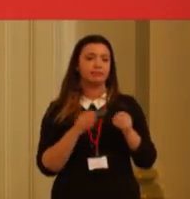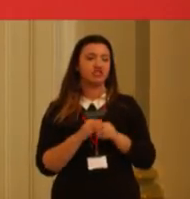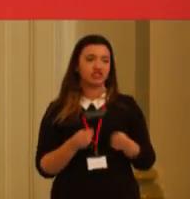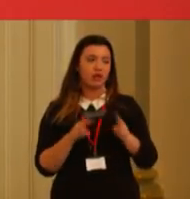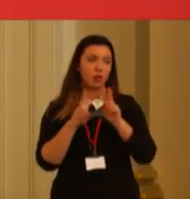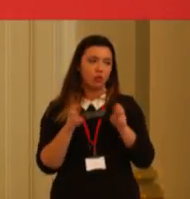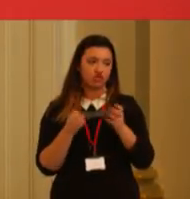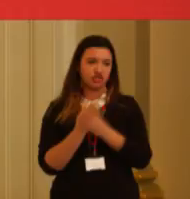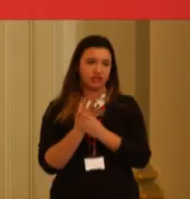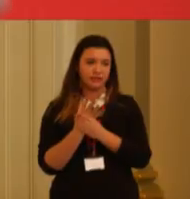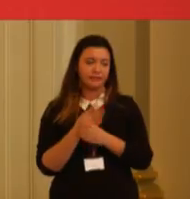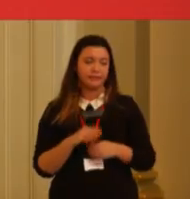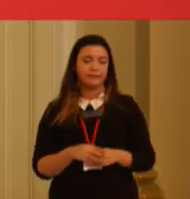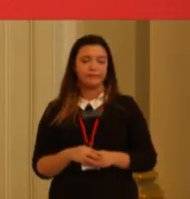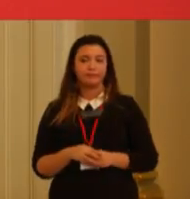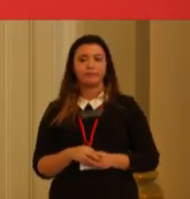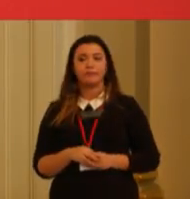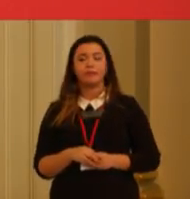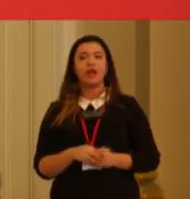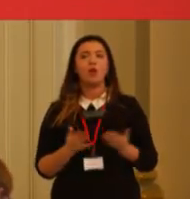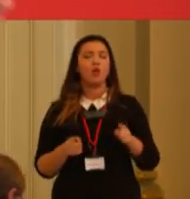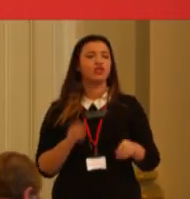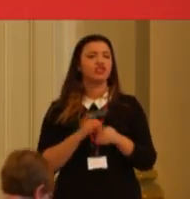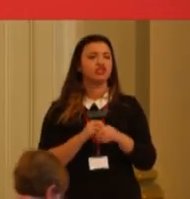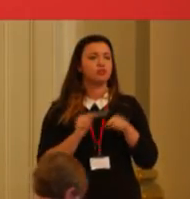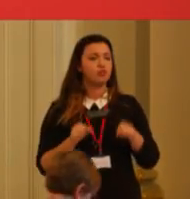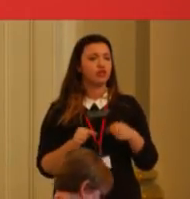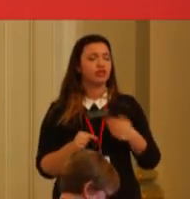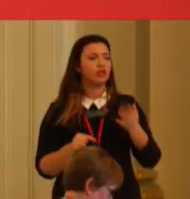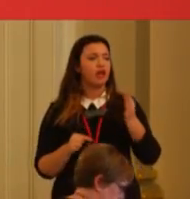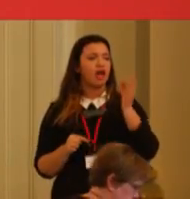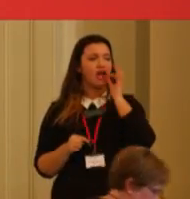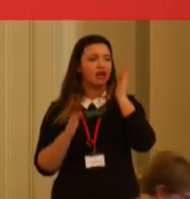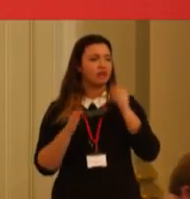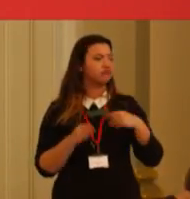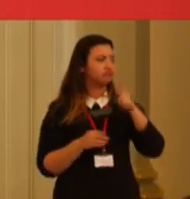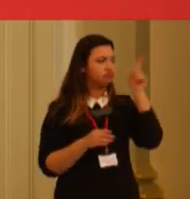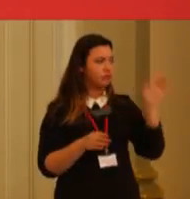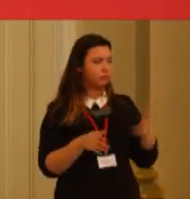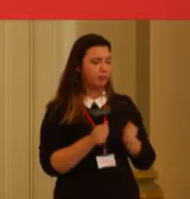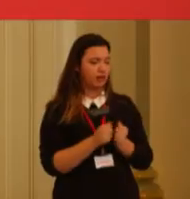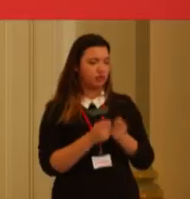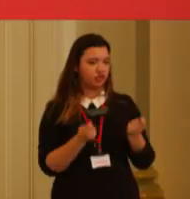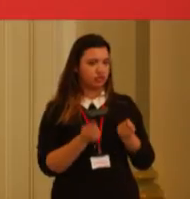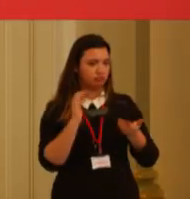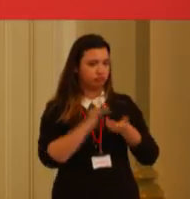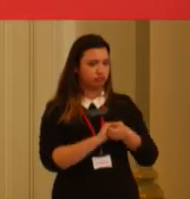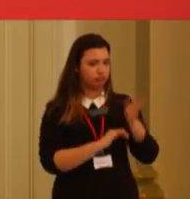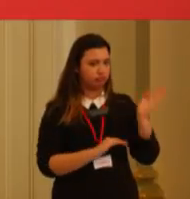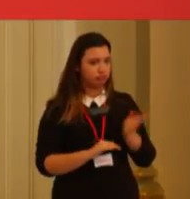again, is a part of this framework. So this is the reason why we have Hansen Doğan from